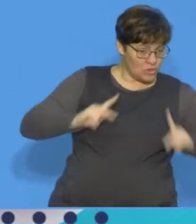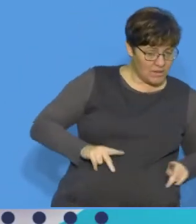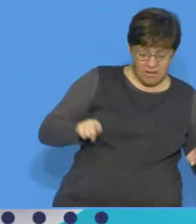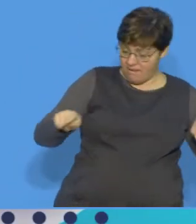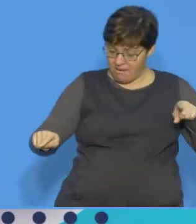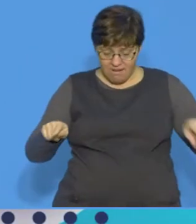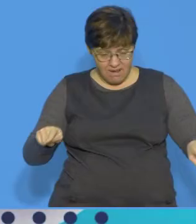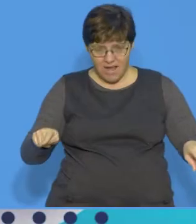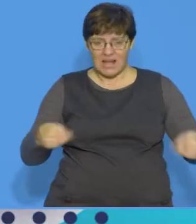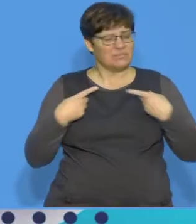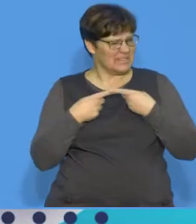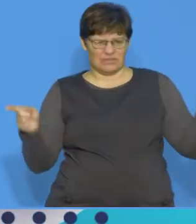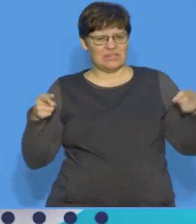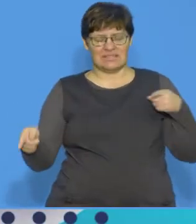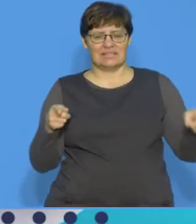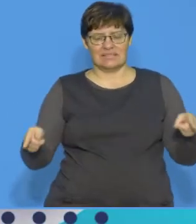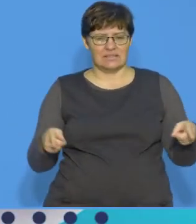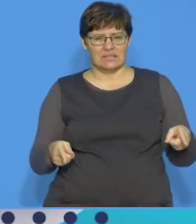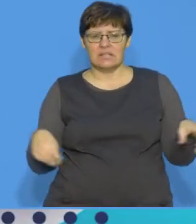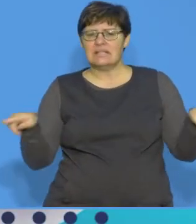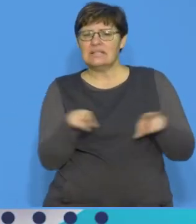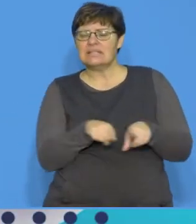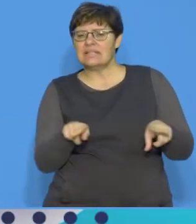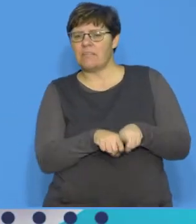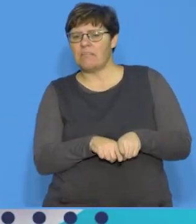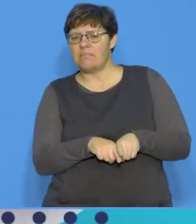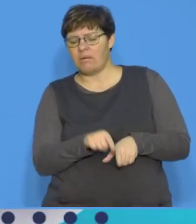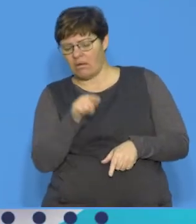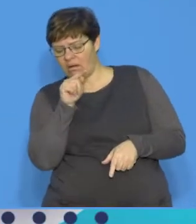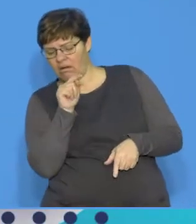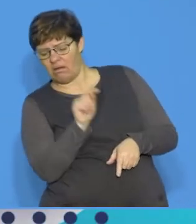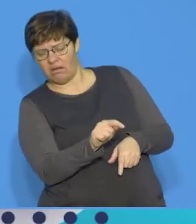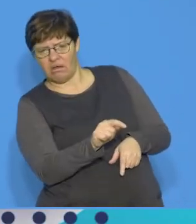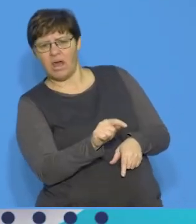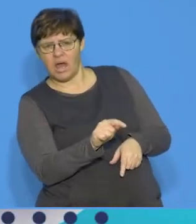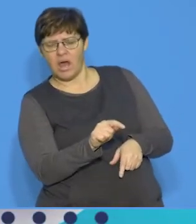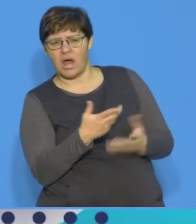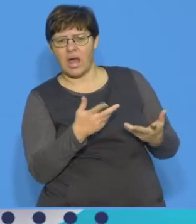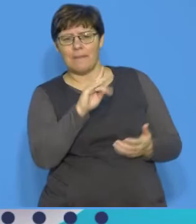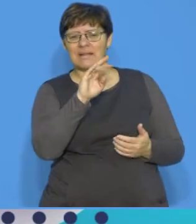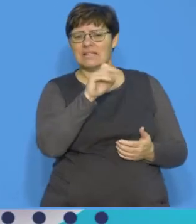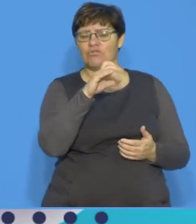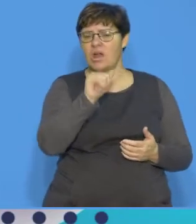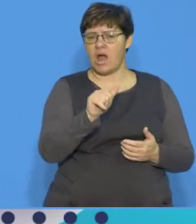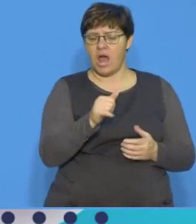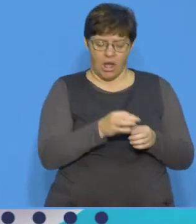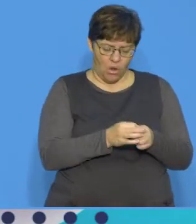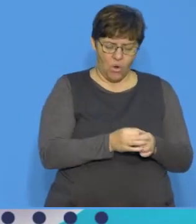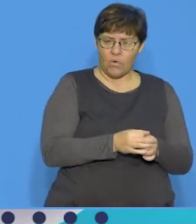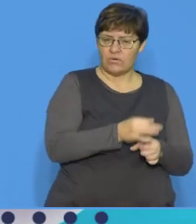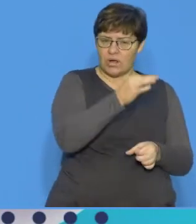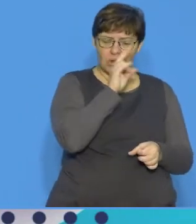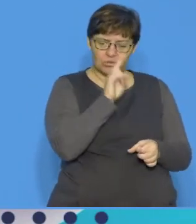It's almost like we're looking at a population of bacteria growing in a test tube where we keep